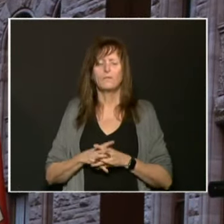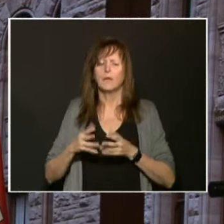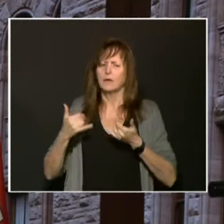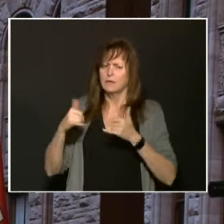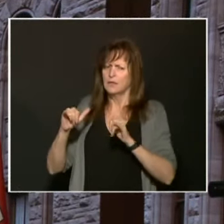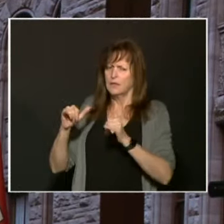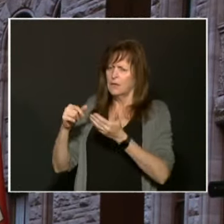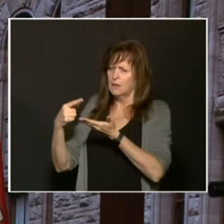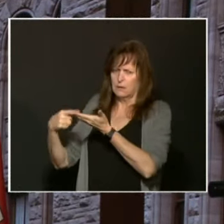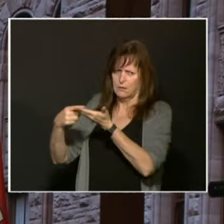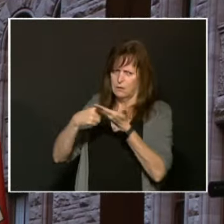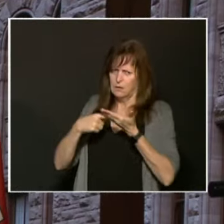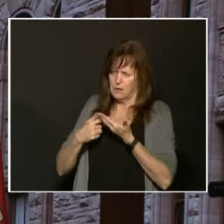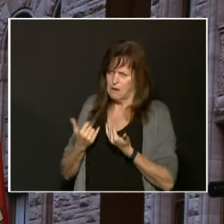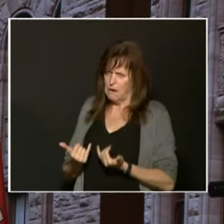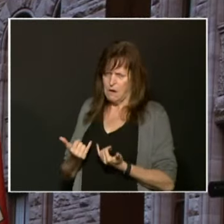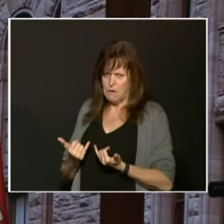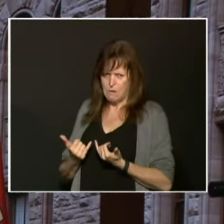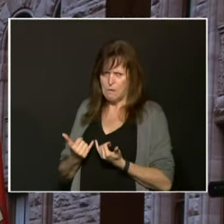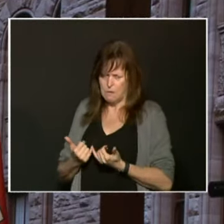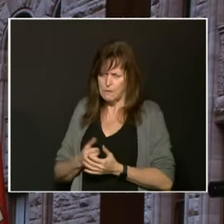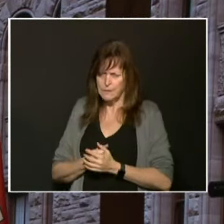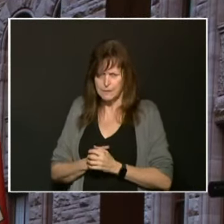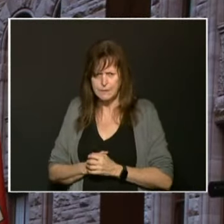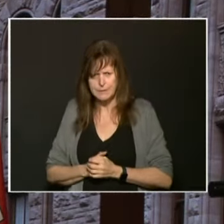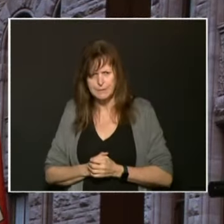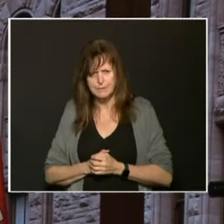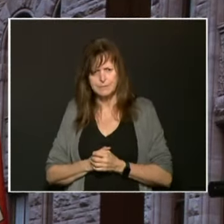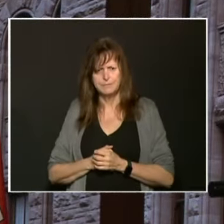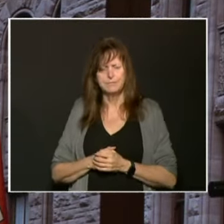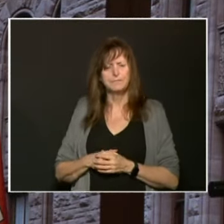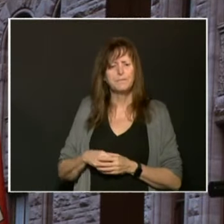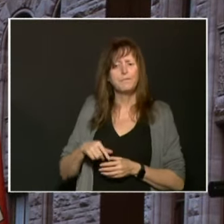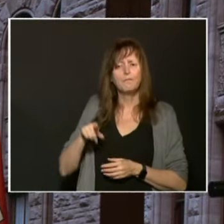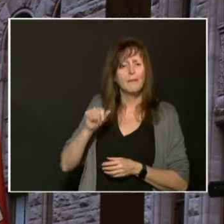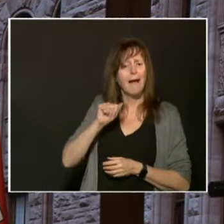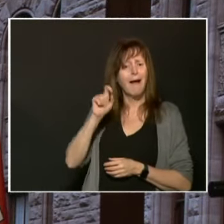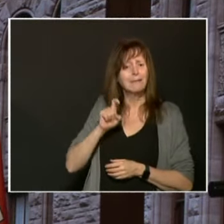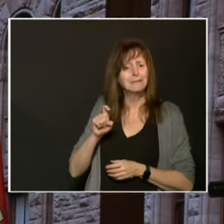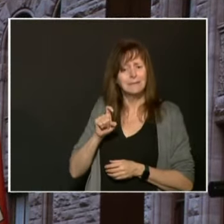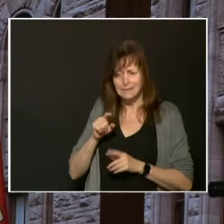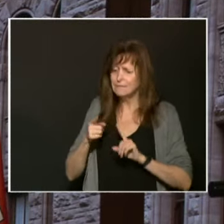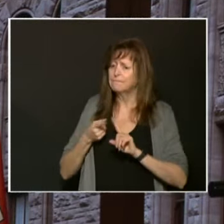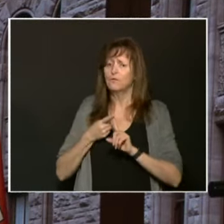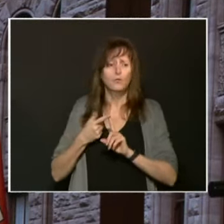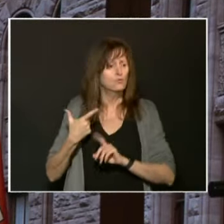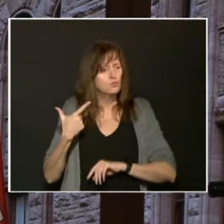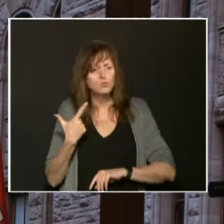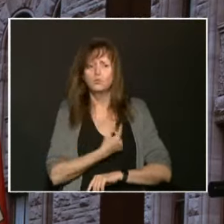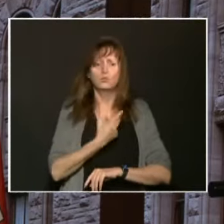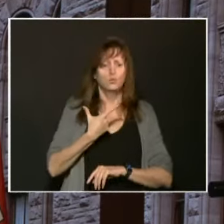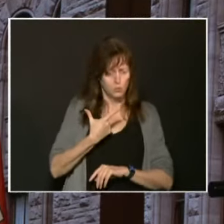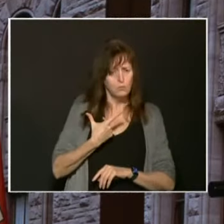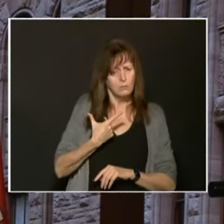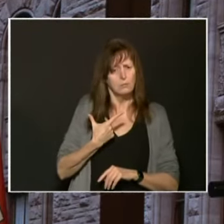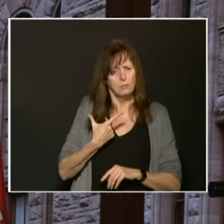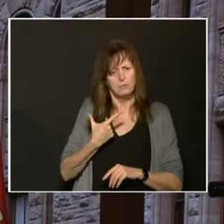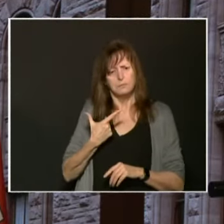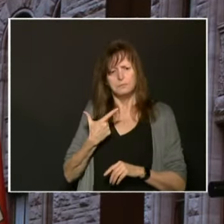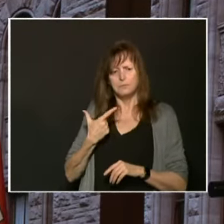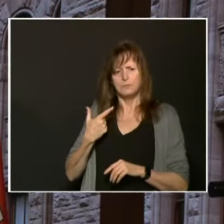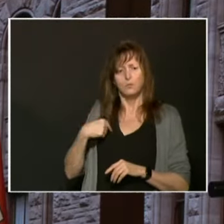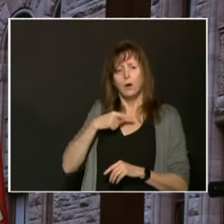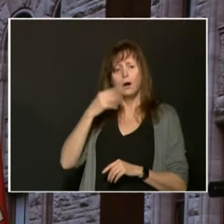ministry. With respect to AstraZeneca as the first dose, we know from the literature that the